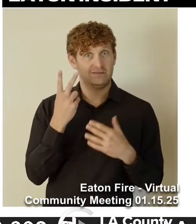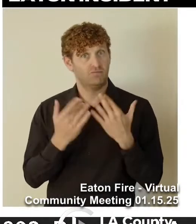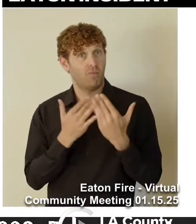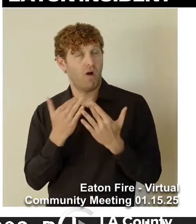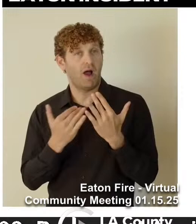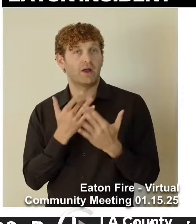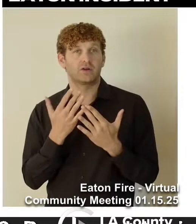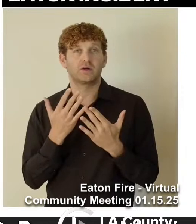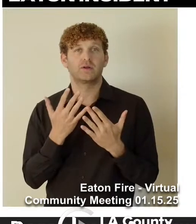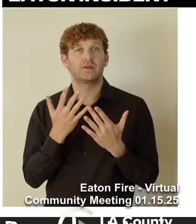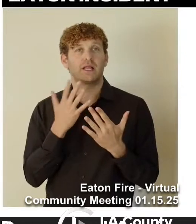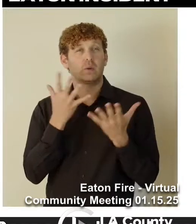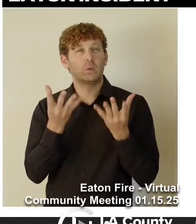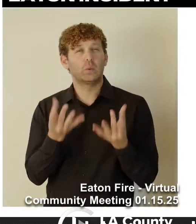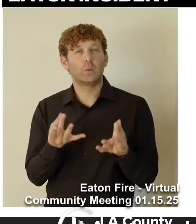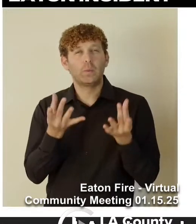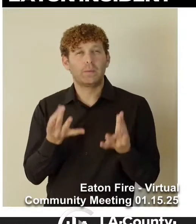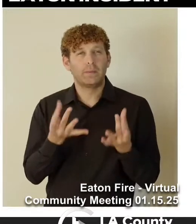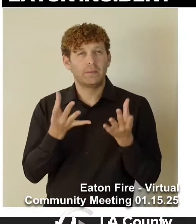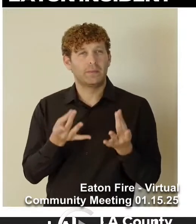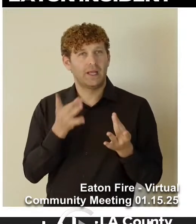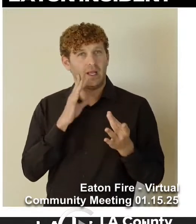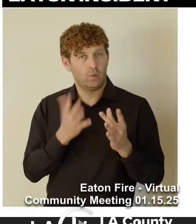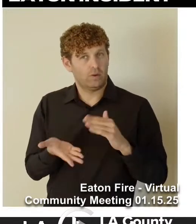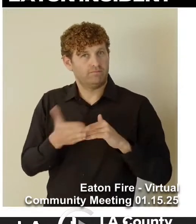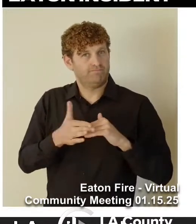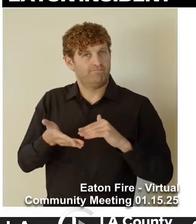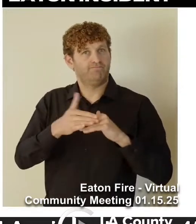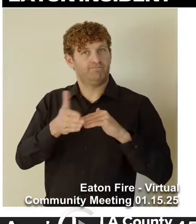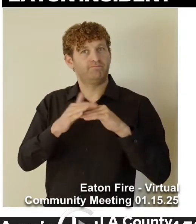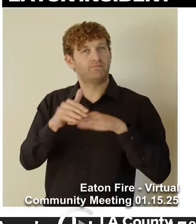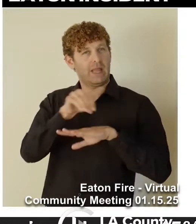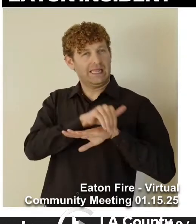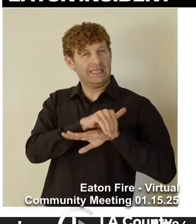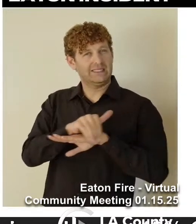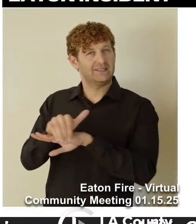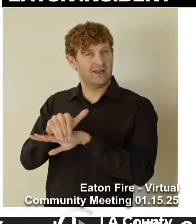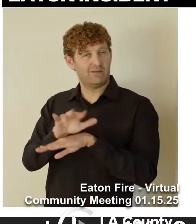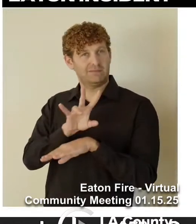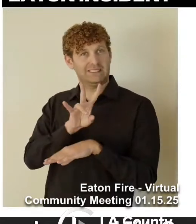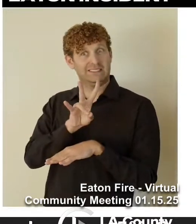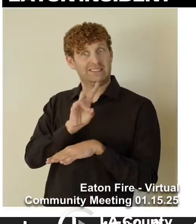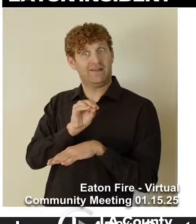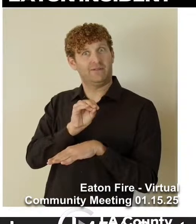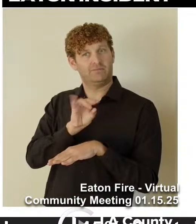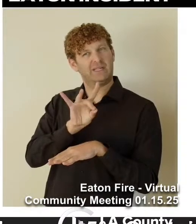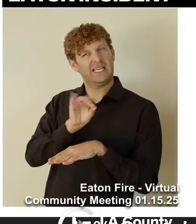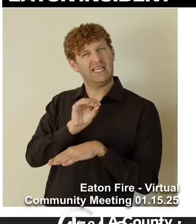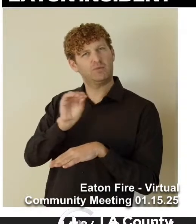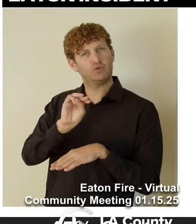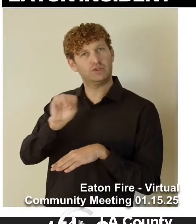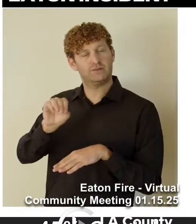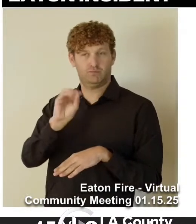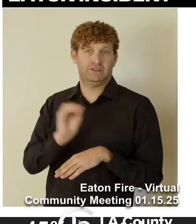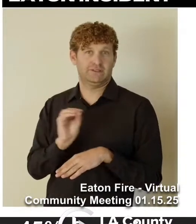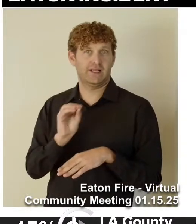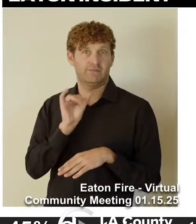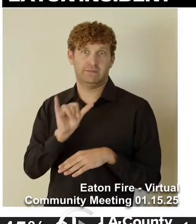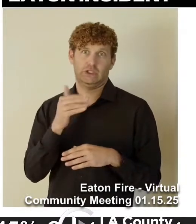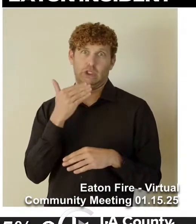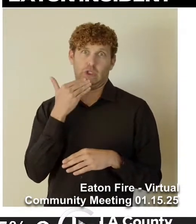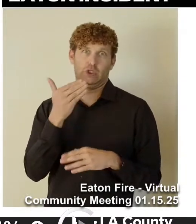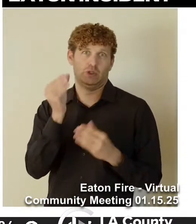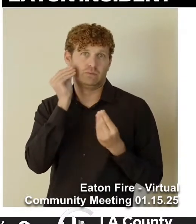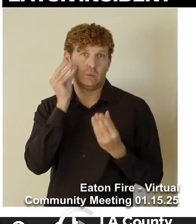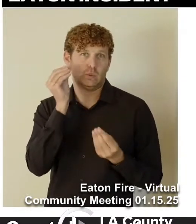is going to rise up at night. So we're looking at RHs maybe 70 to 80%, and that's really good news when it comes to helping put out fire. We